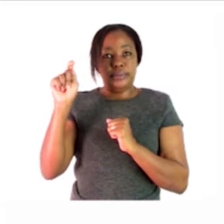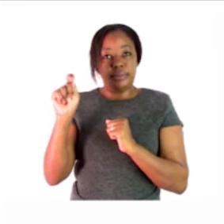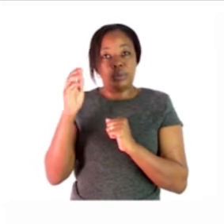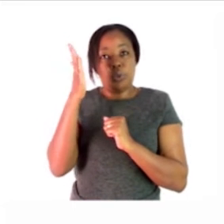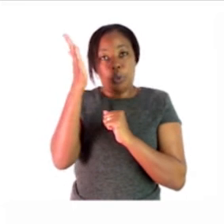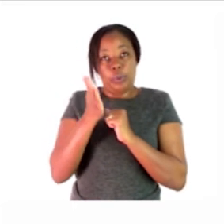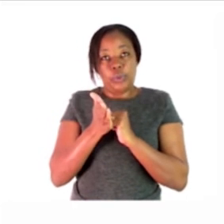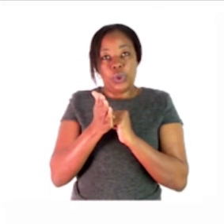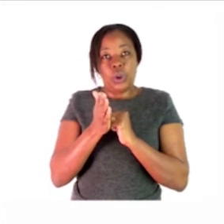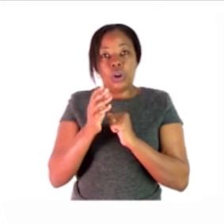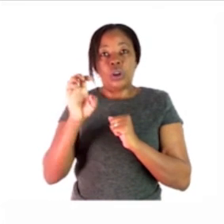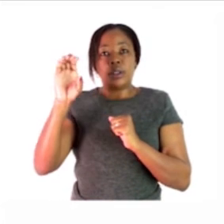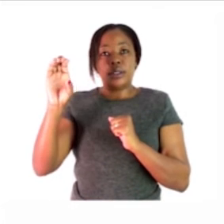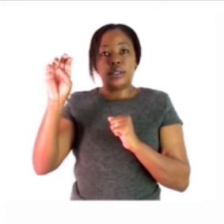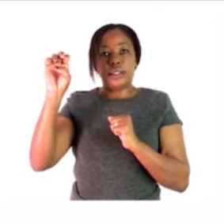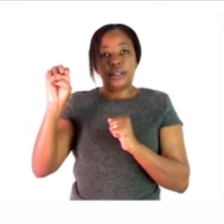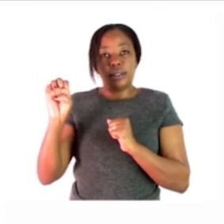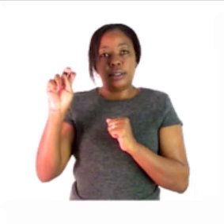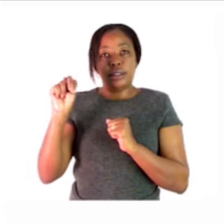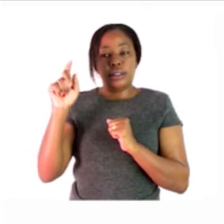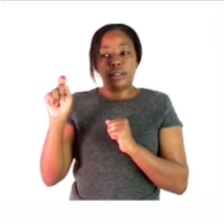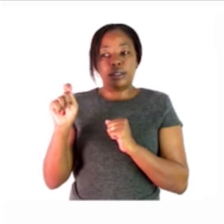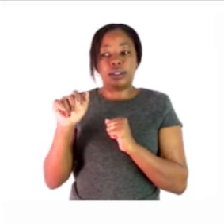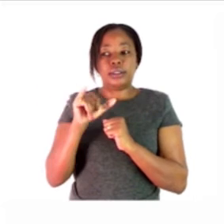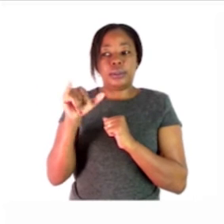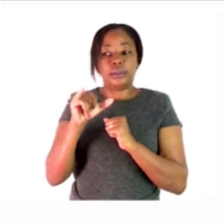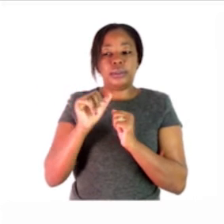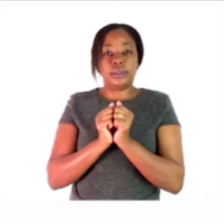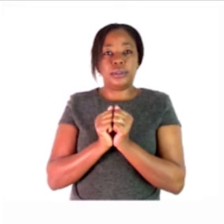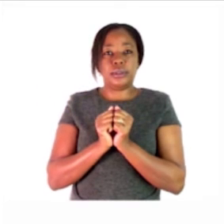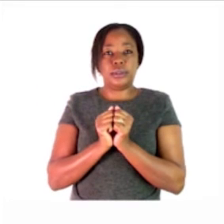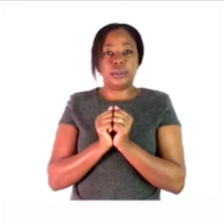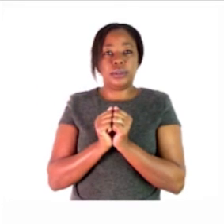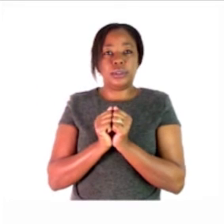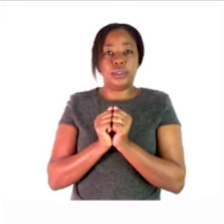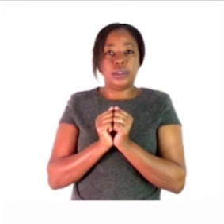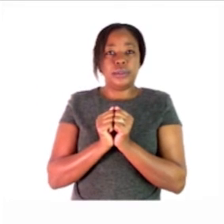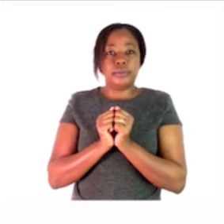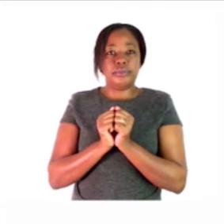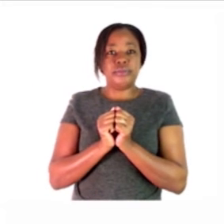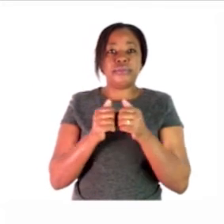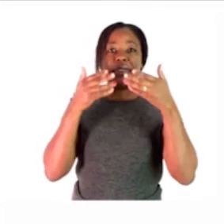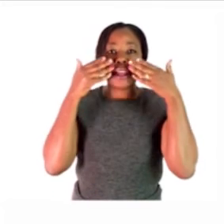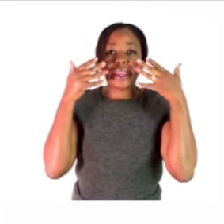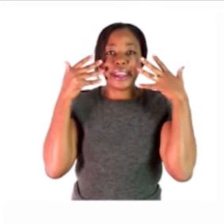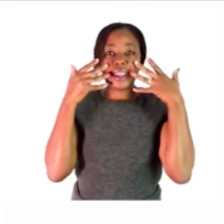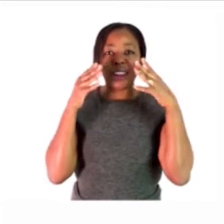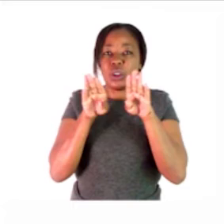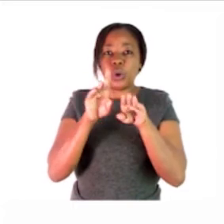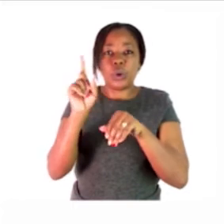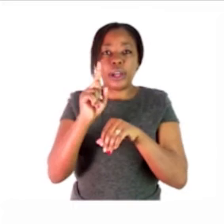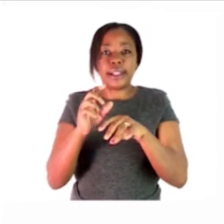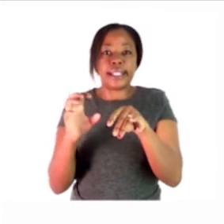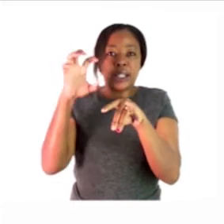money. So now, the cat, what did the cat catch here? It caught the scent of a mouse.